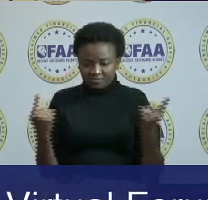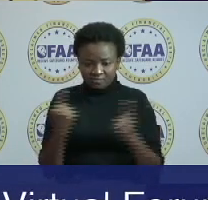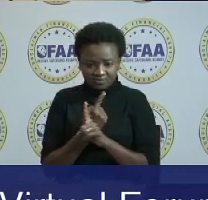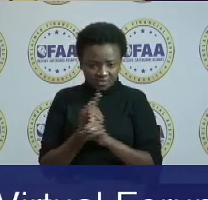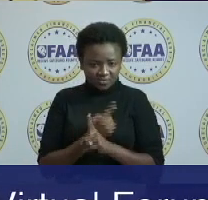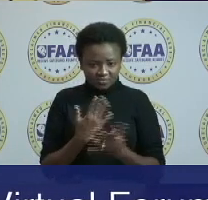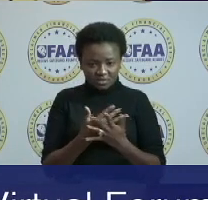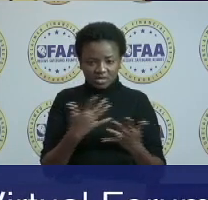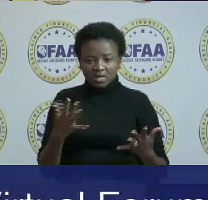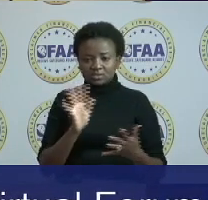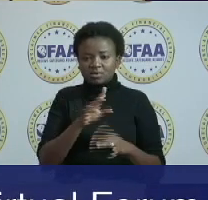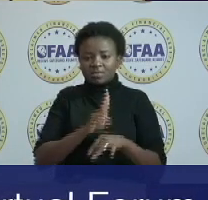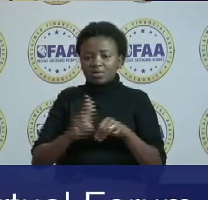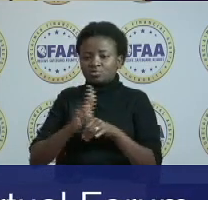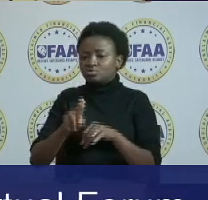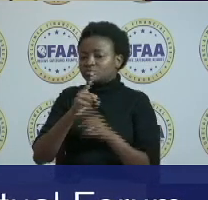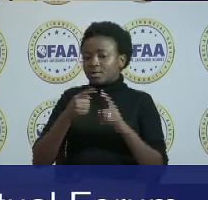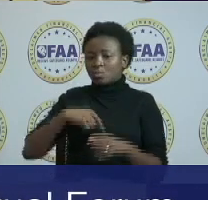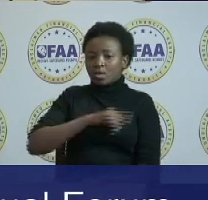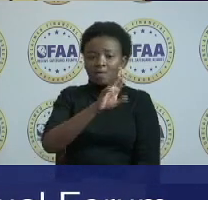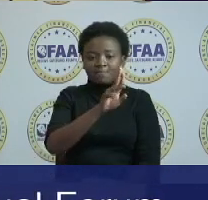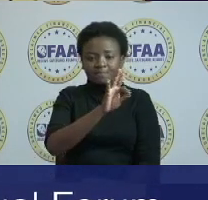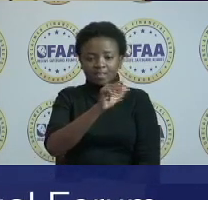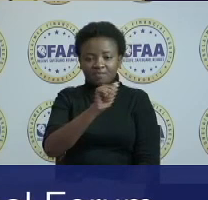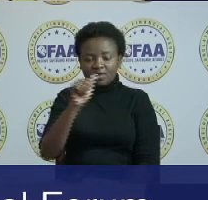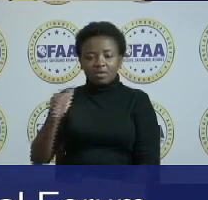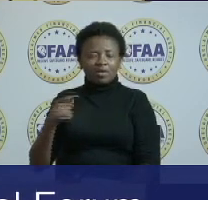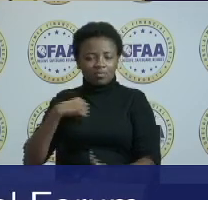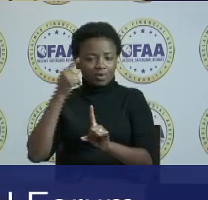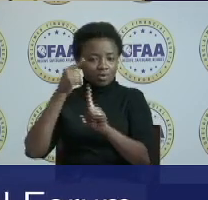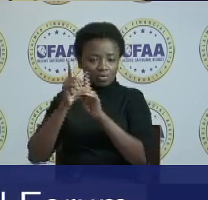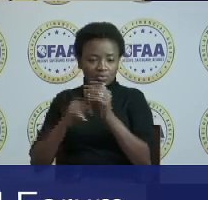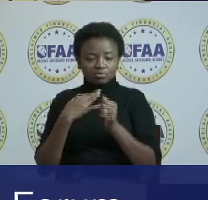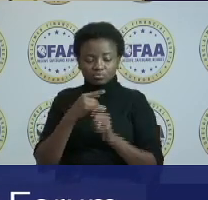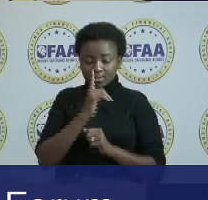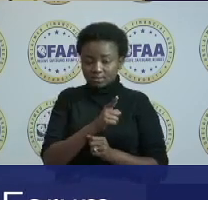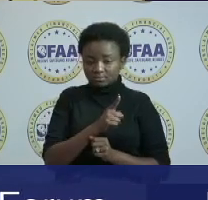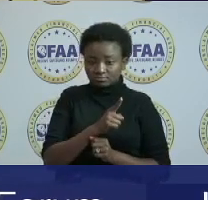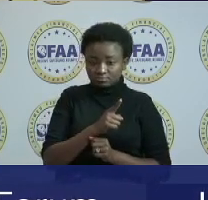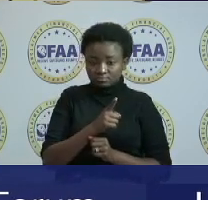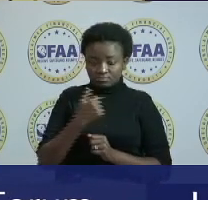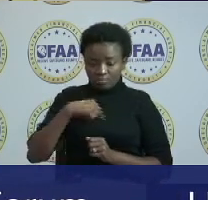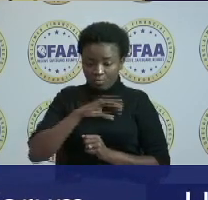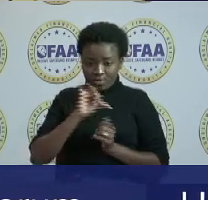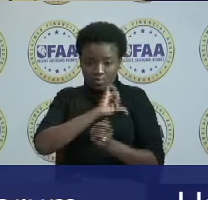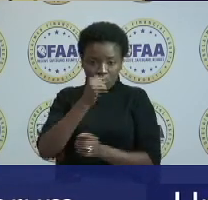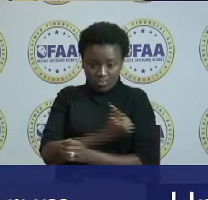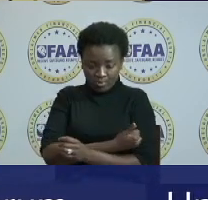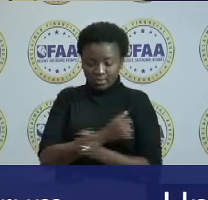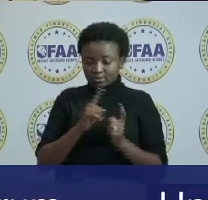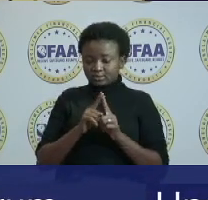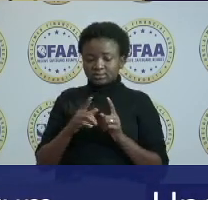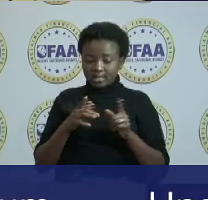as UFAA, we are geared towards making sure that this synergy between us as the authority and the